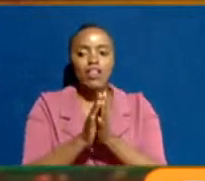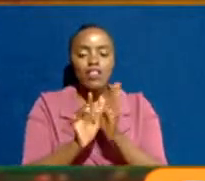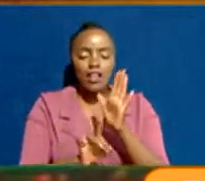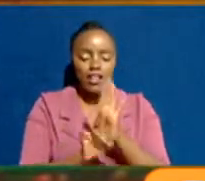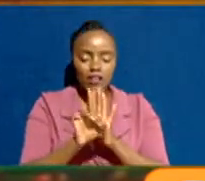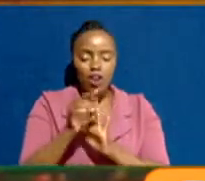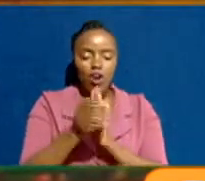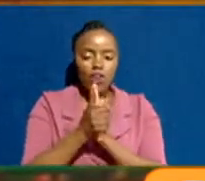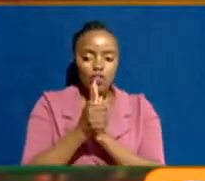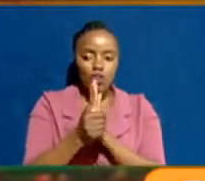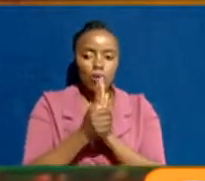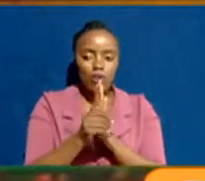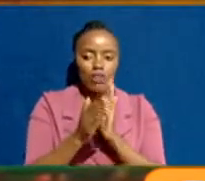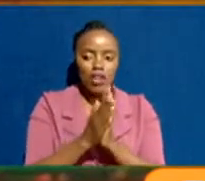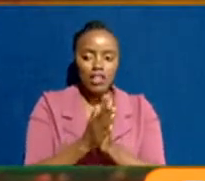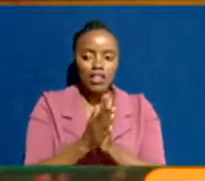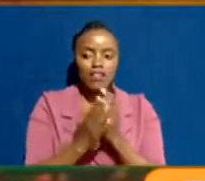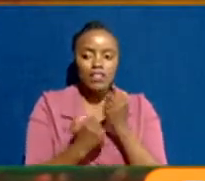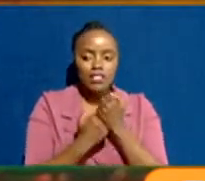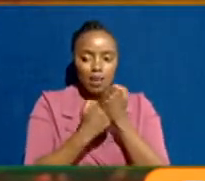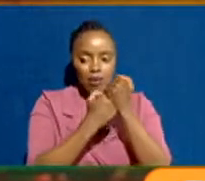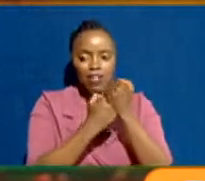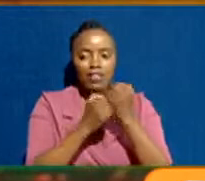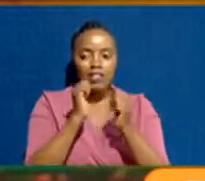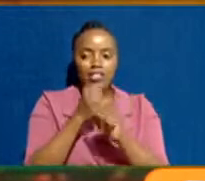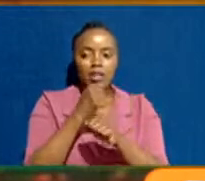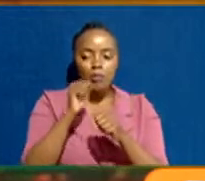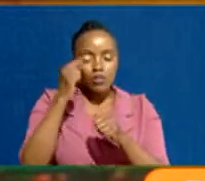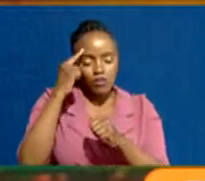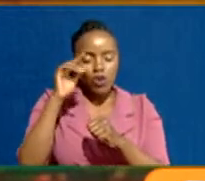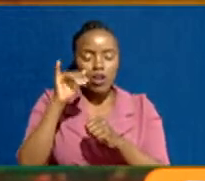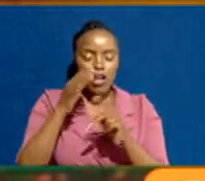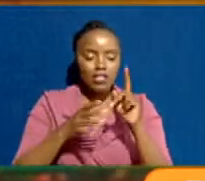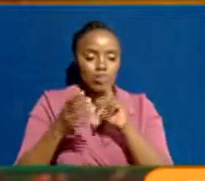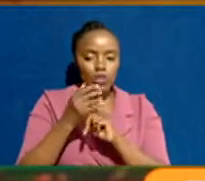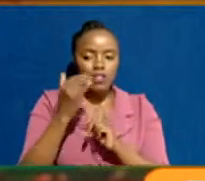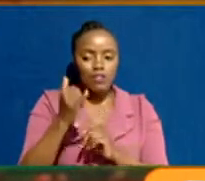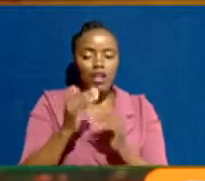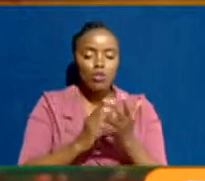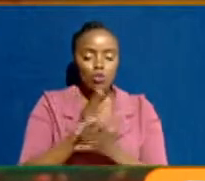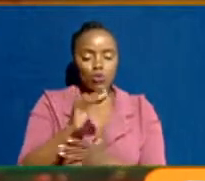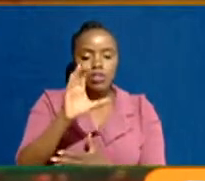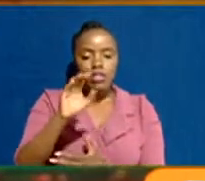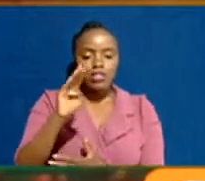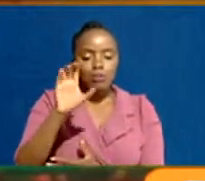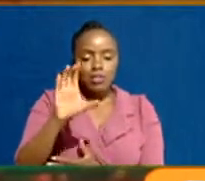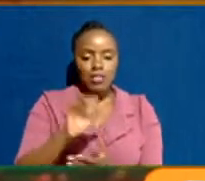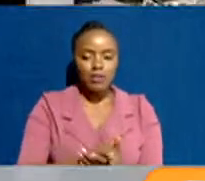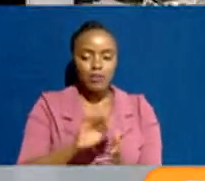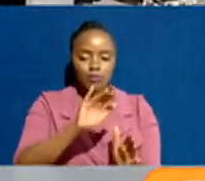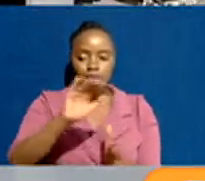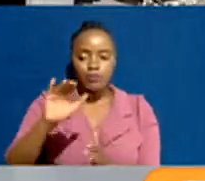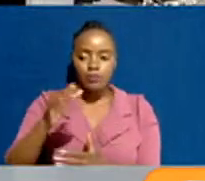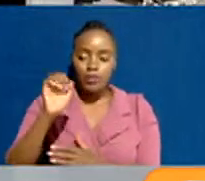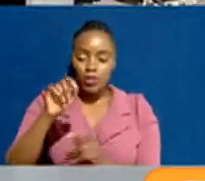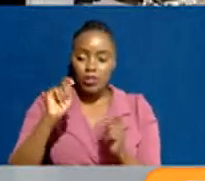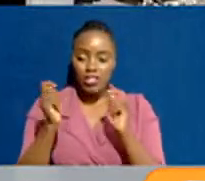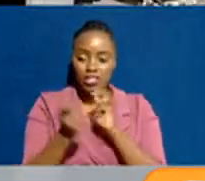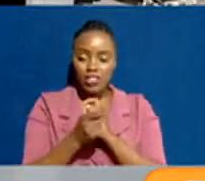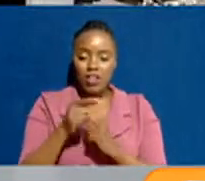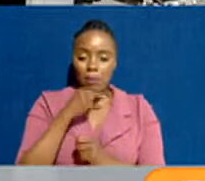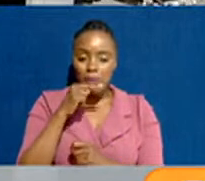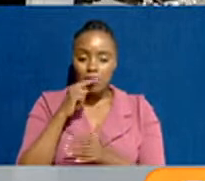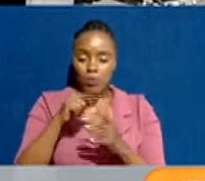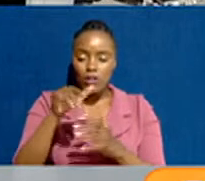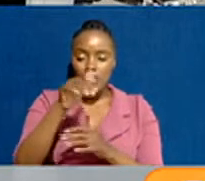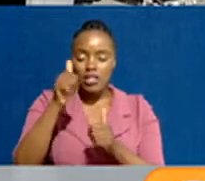of competencies, yeah. and so forth. It is still possible for us to achieve what we want okay. even under the 844 system. George, can this be restructured? You'd already mentioned